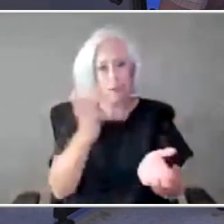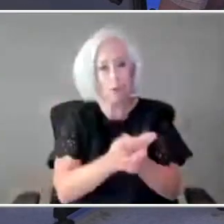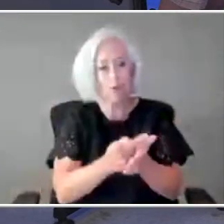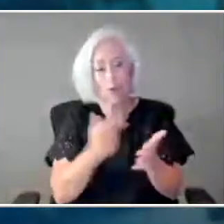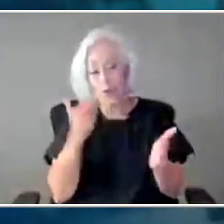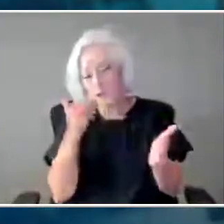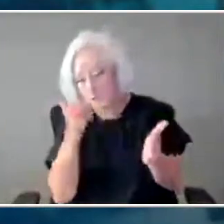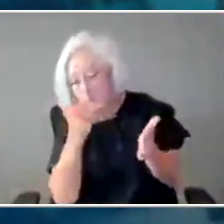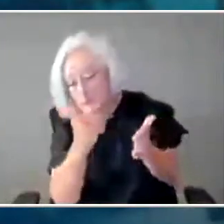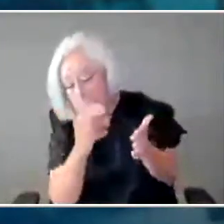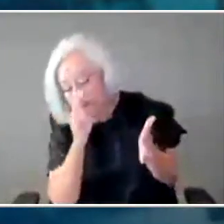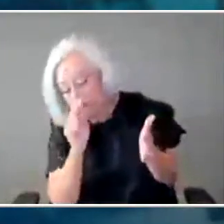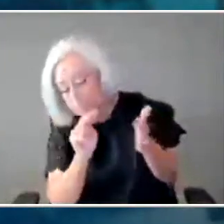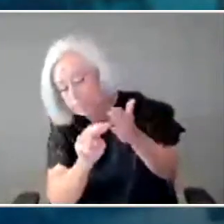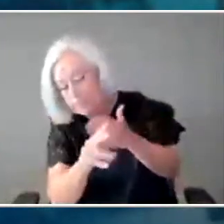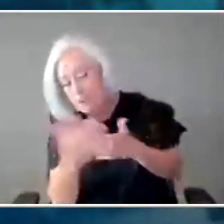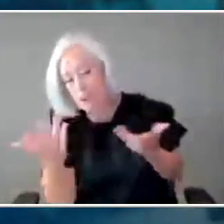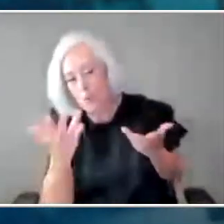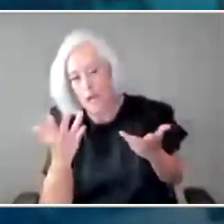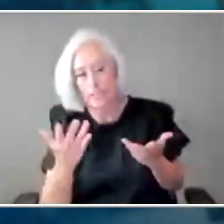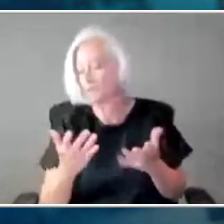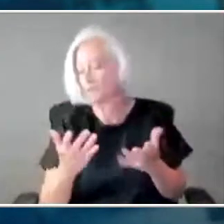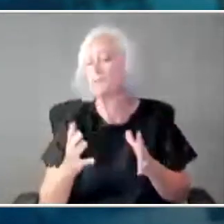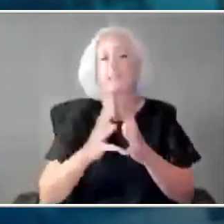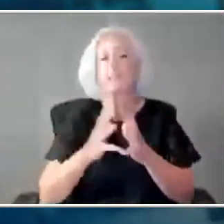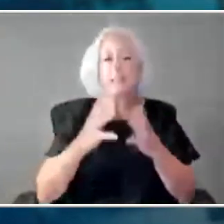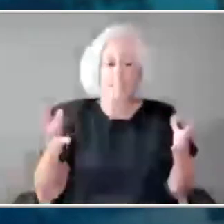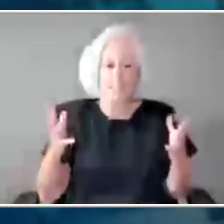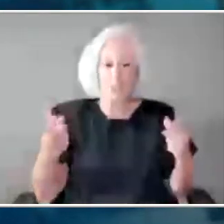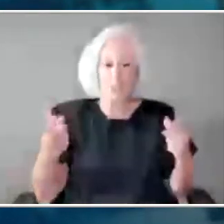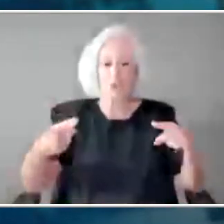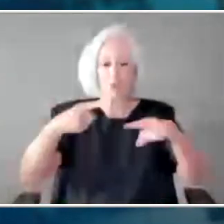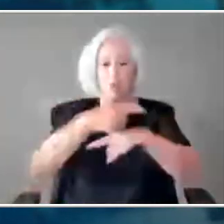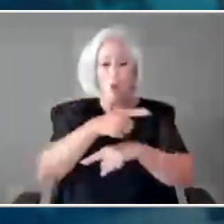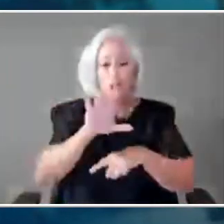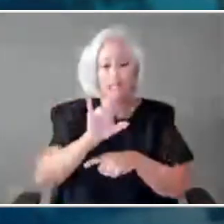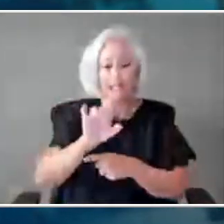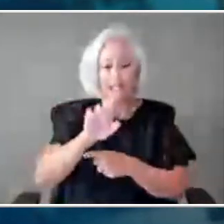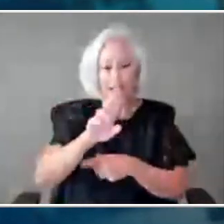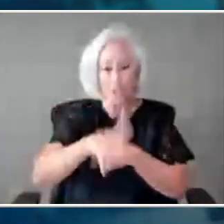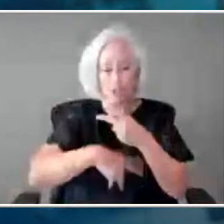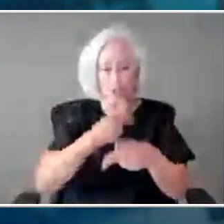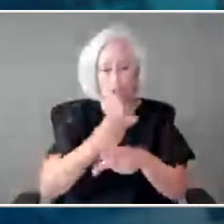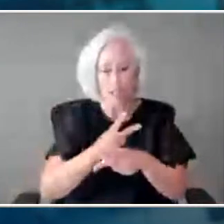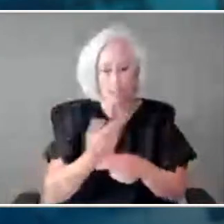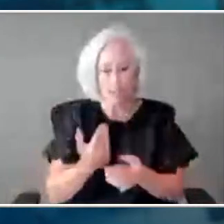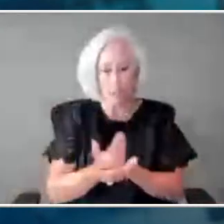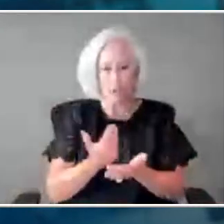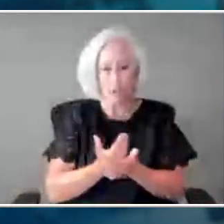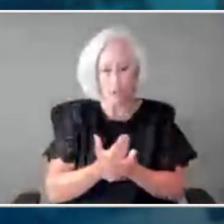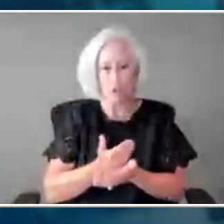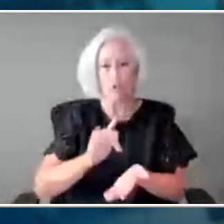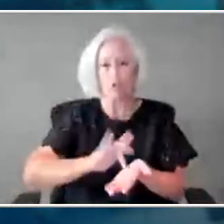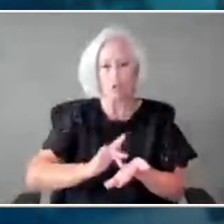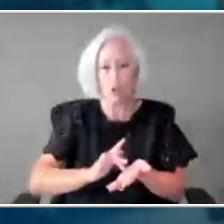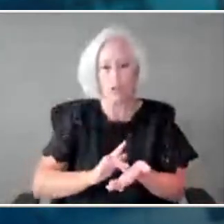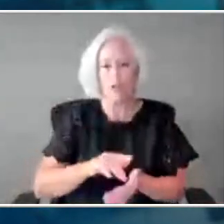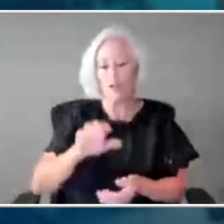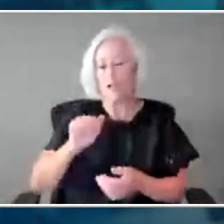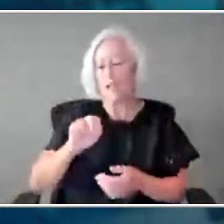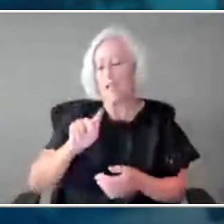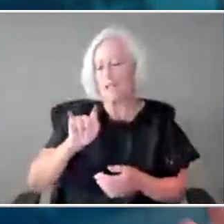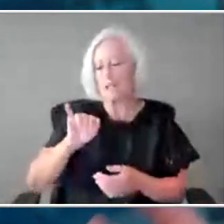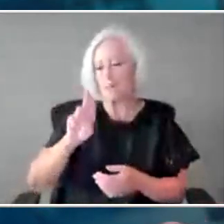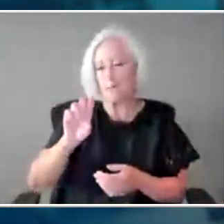a lot of what we're working on, and it's across cancer types, are these new class of drugs called antibody drug conjugates. So the goal